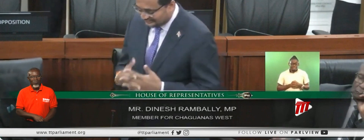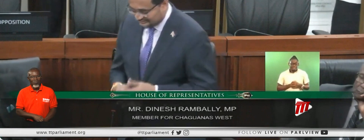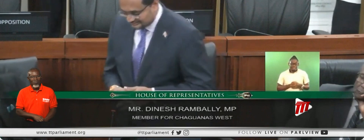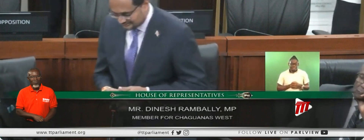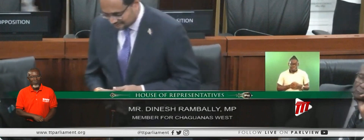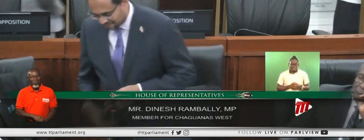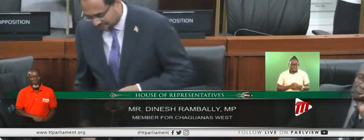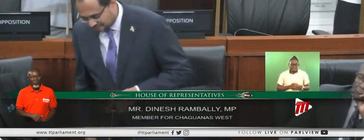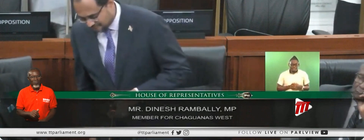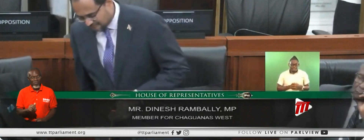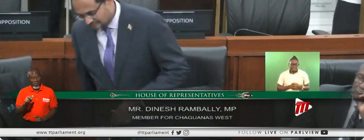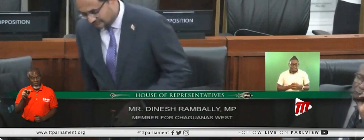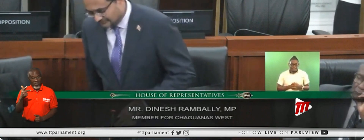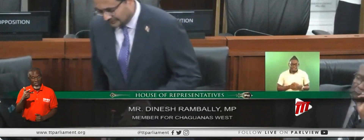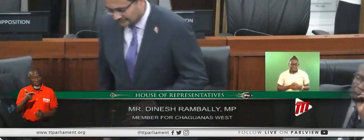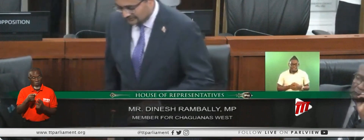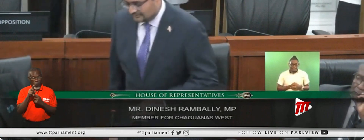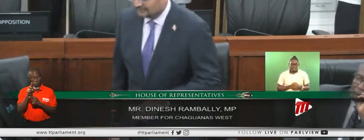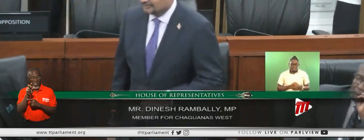So